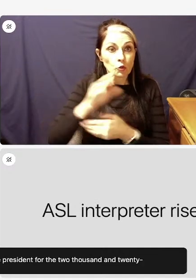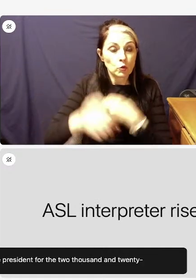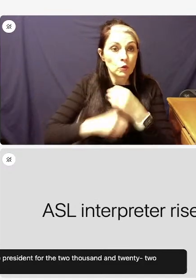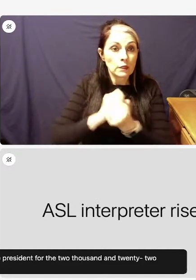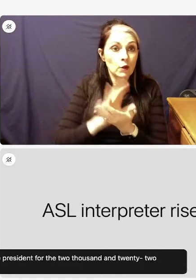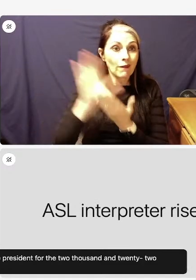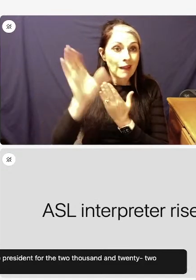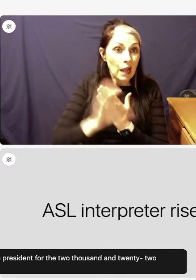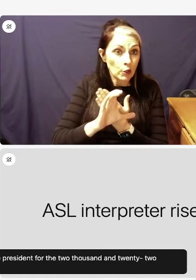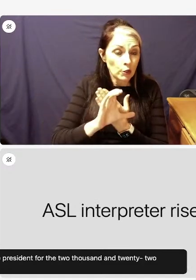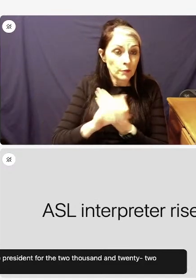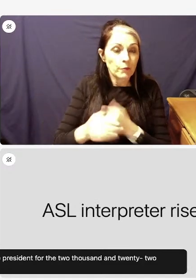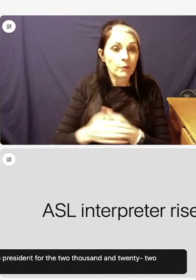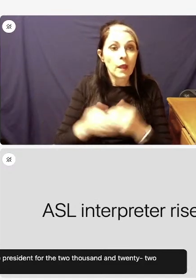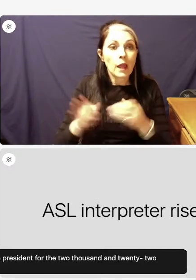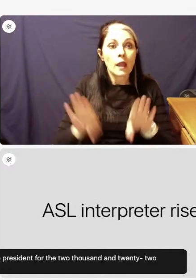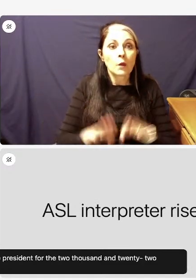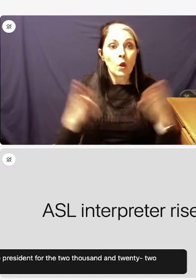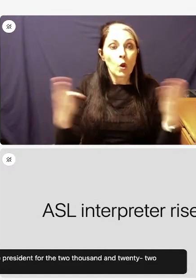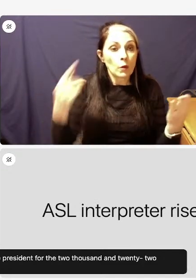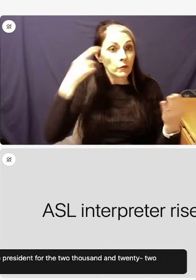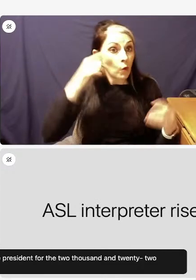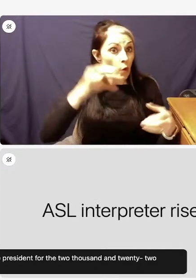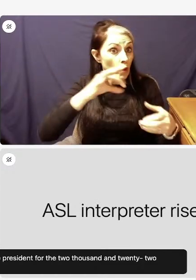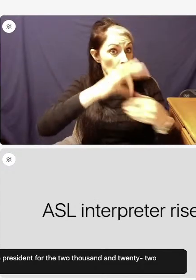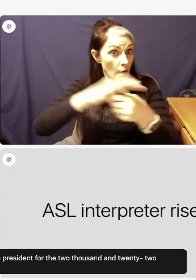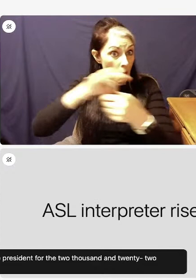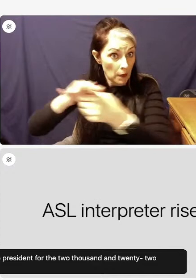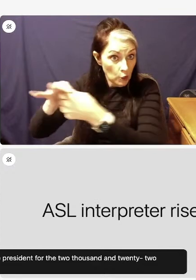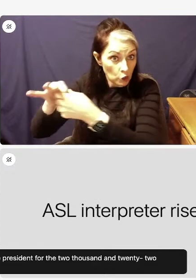year i will open the floor for nominations